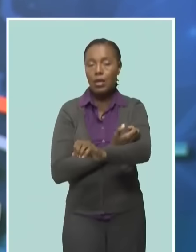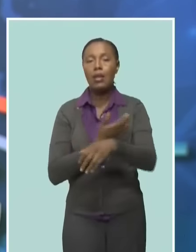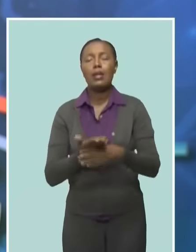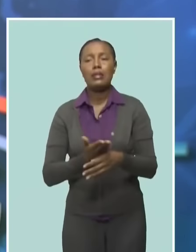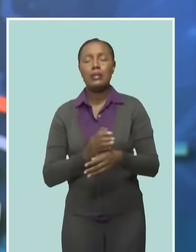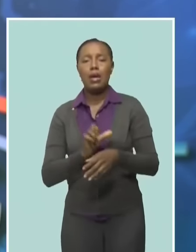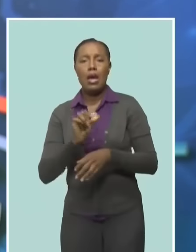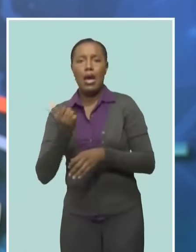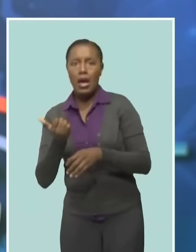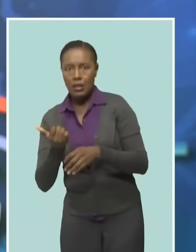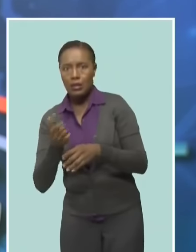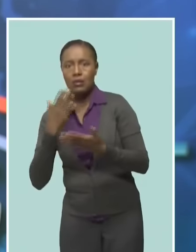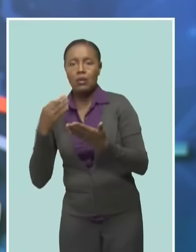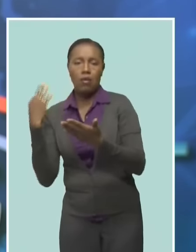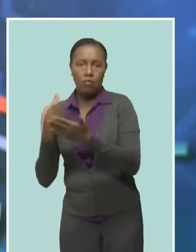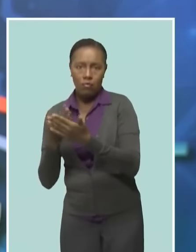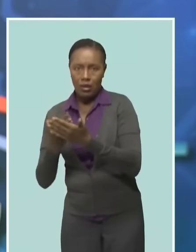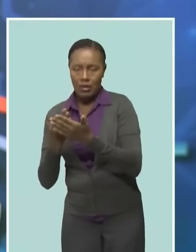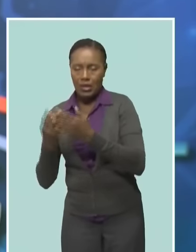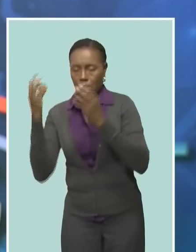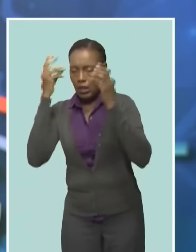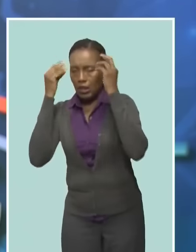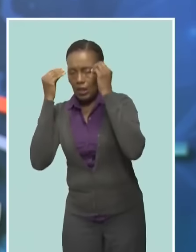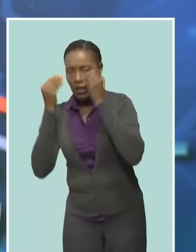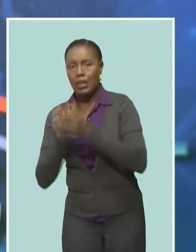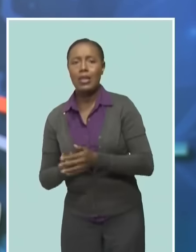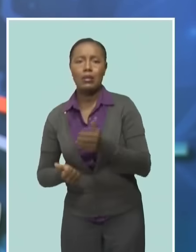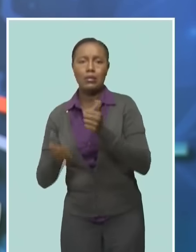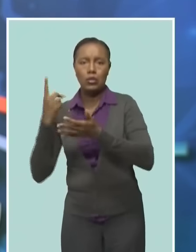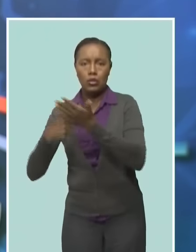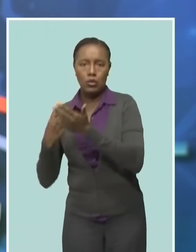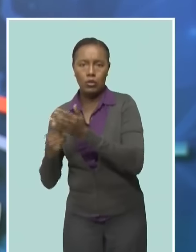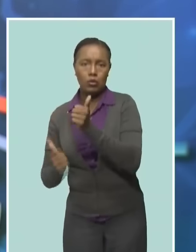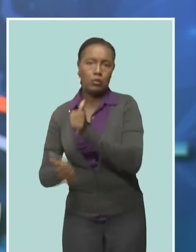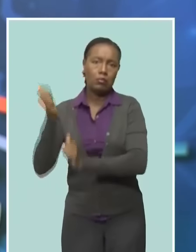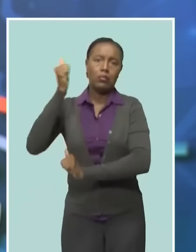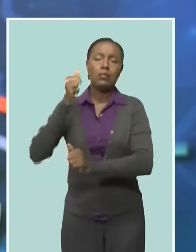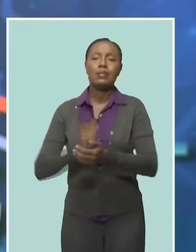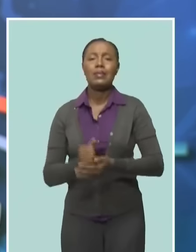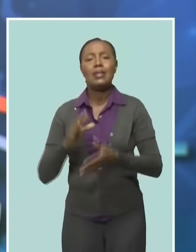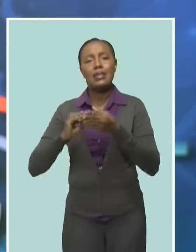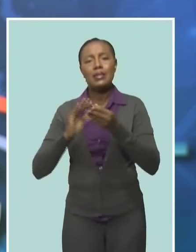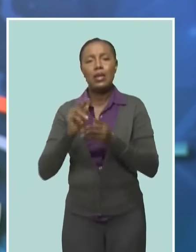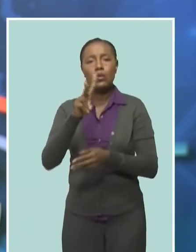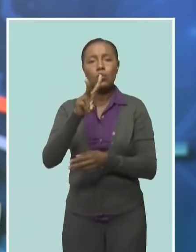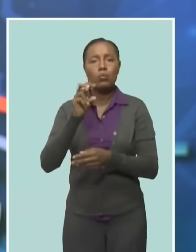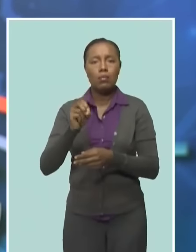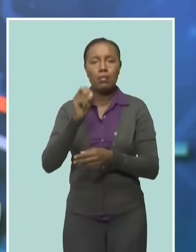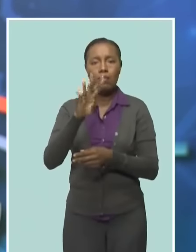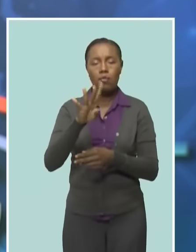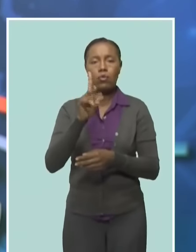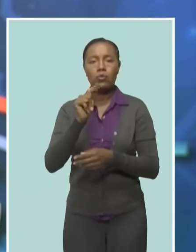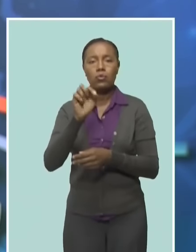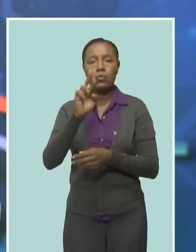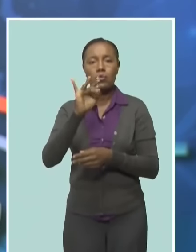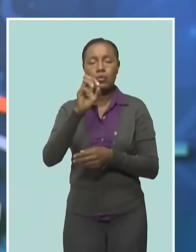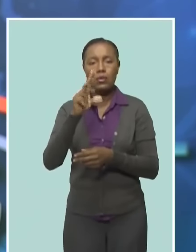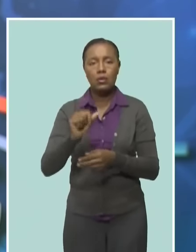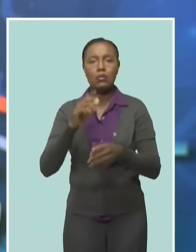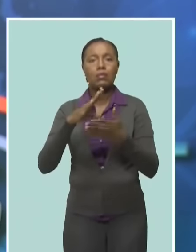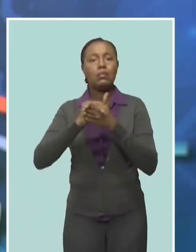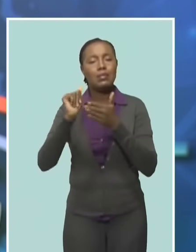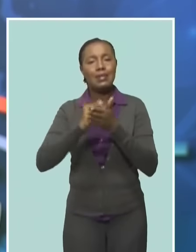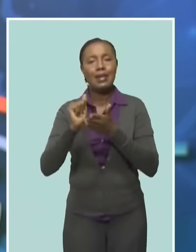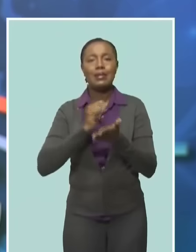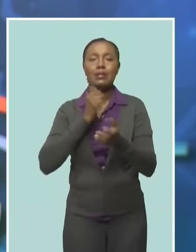overshadowed by financial considerations. Developing nations are said to need $2.4 trillion annually for a